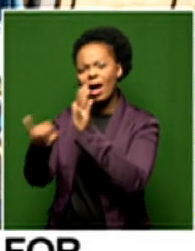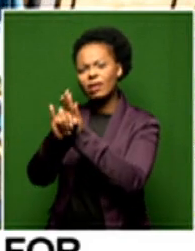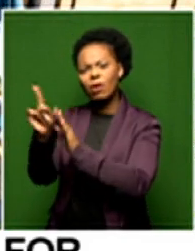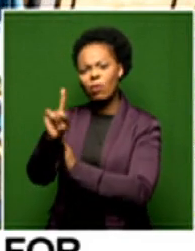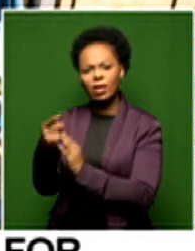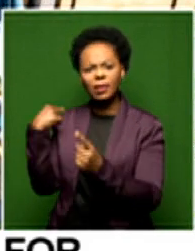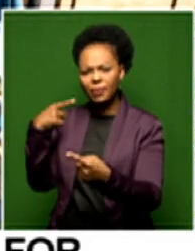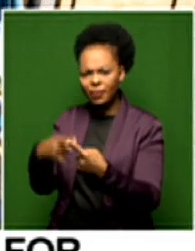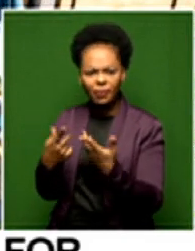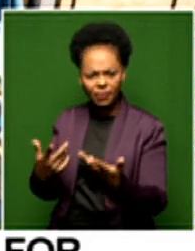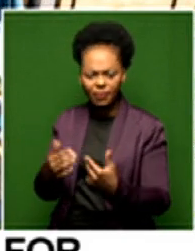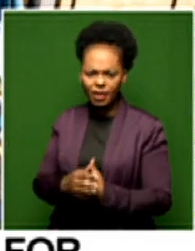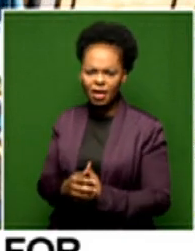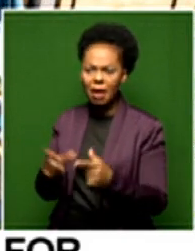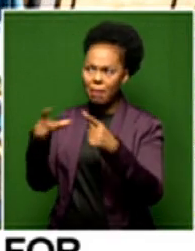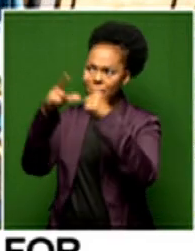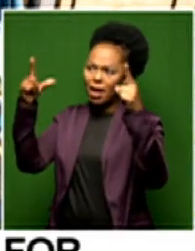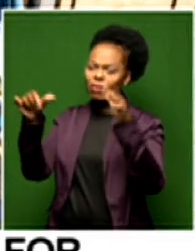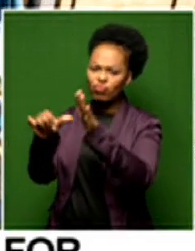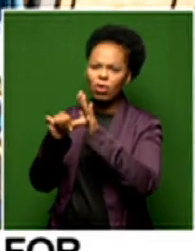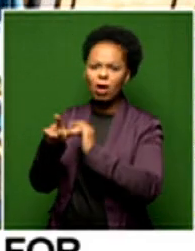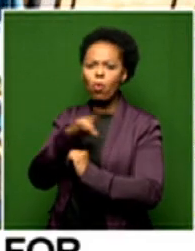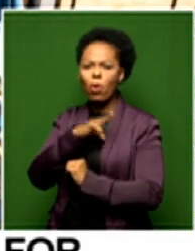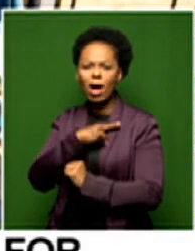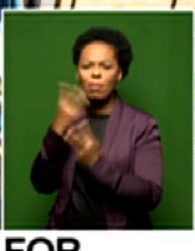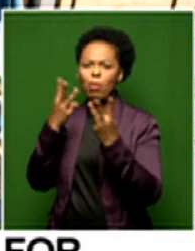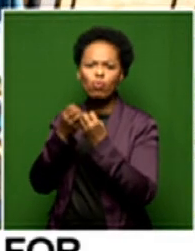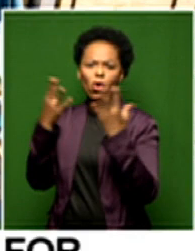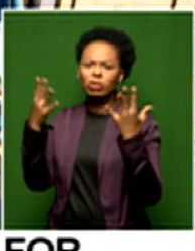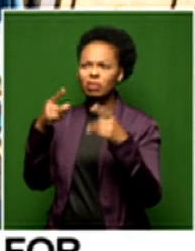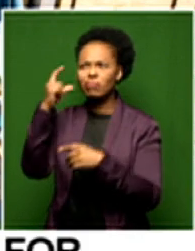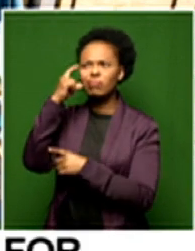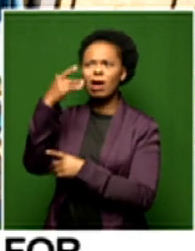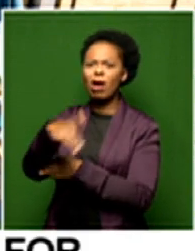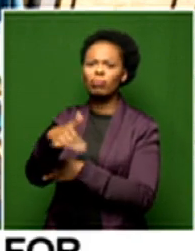identified as, as the major reasons people find themselves living on the streets?